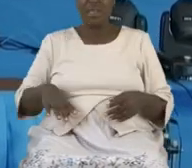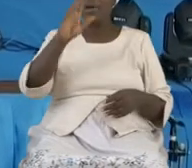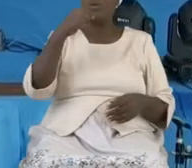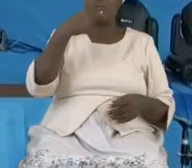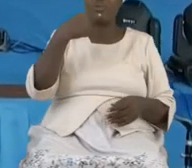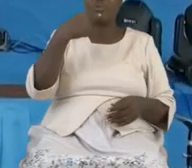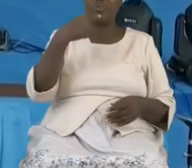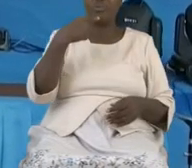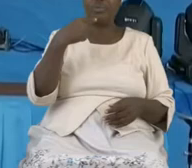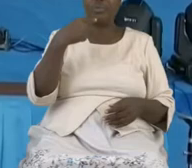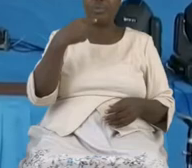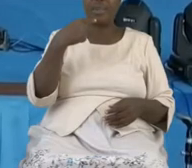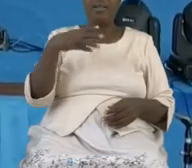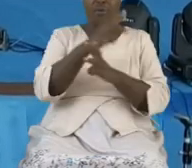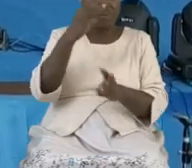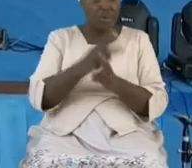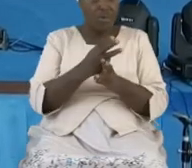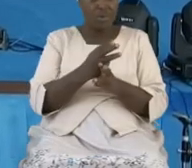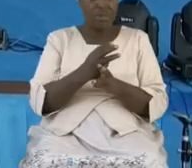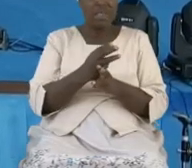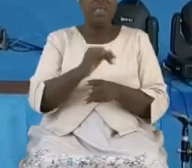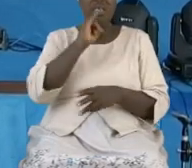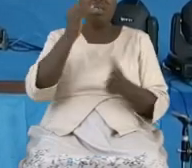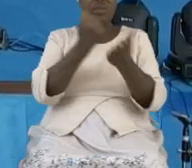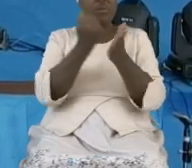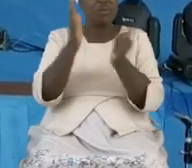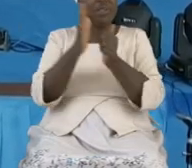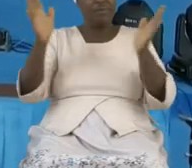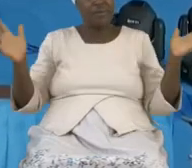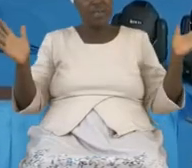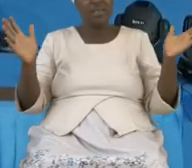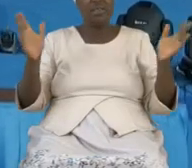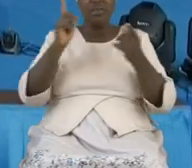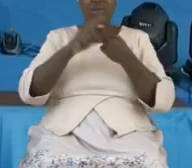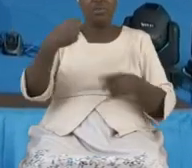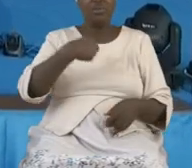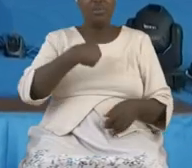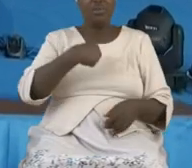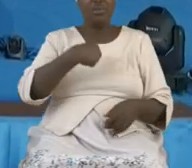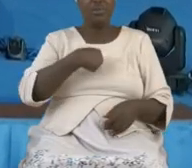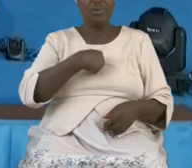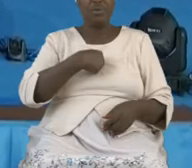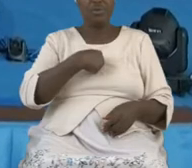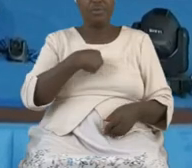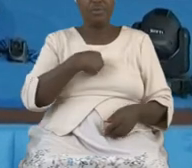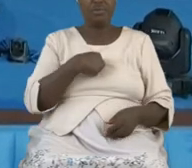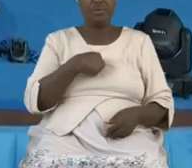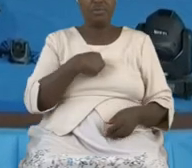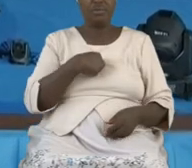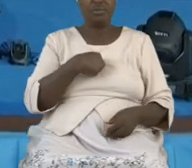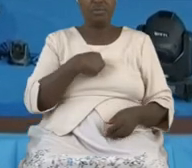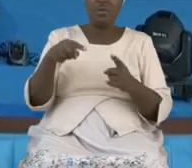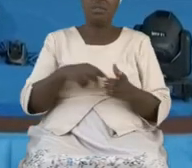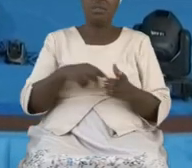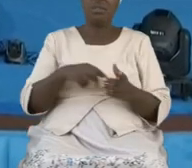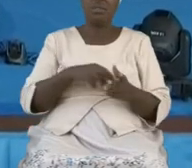the world is crucified unto me. When the world is